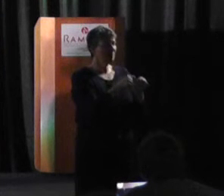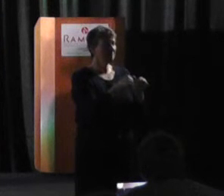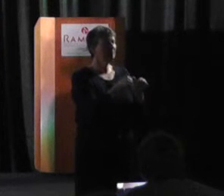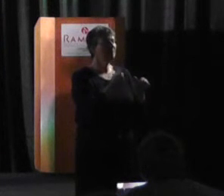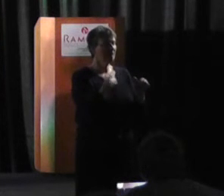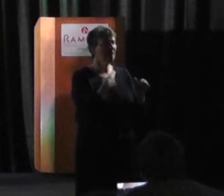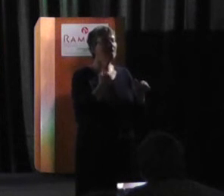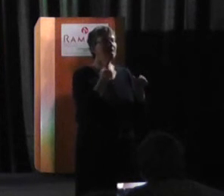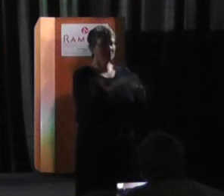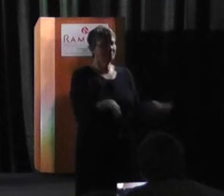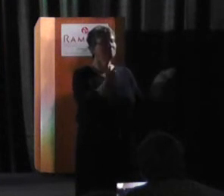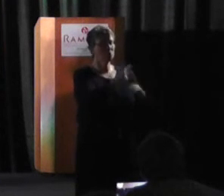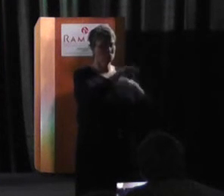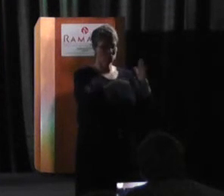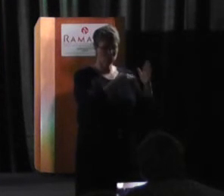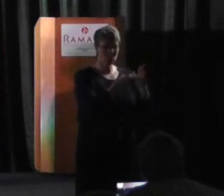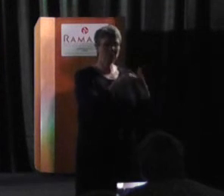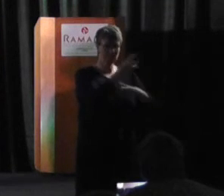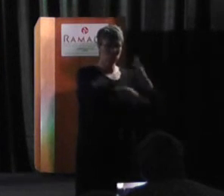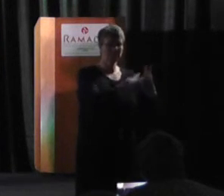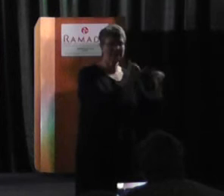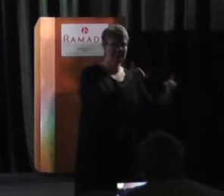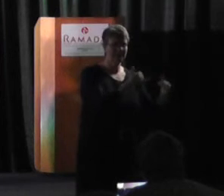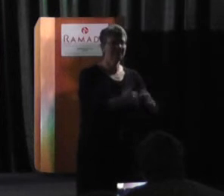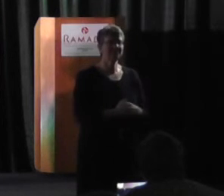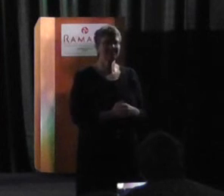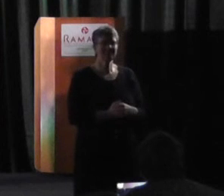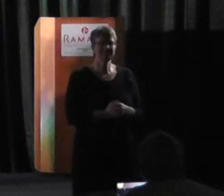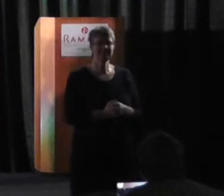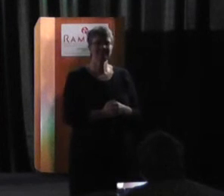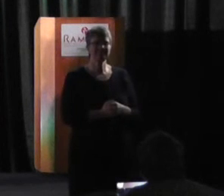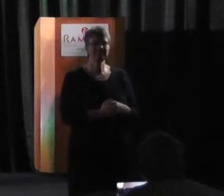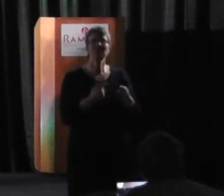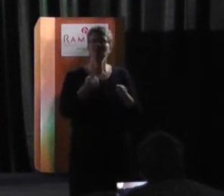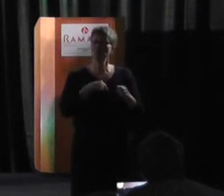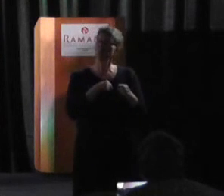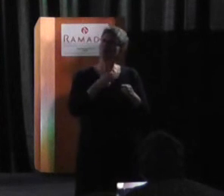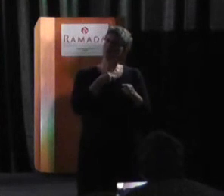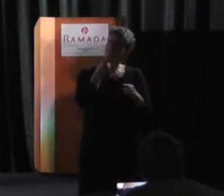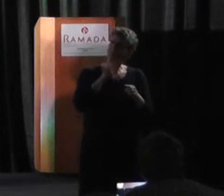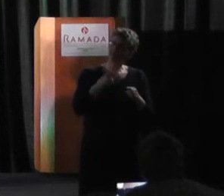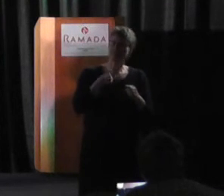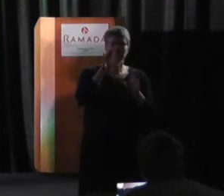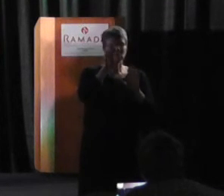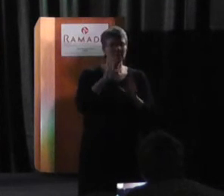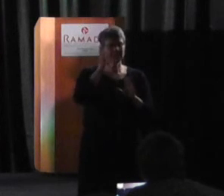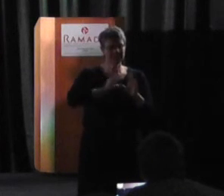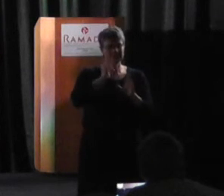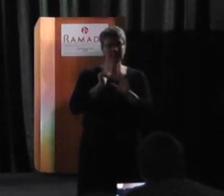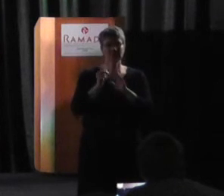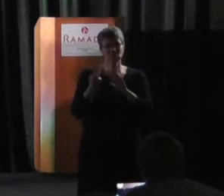today. We have been so fortunate to have many amazing experiences together. We've traveled throughout